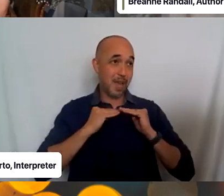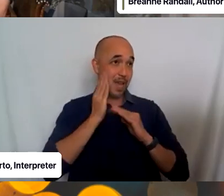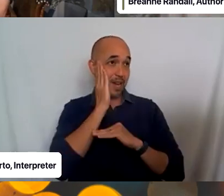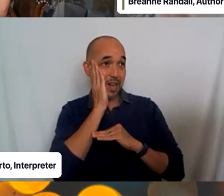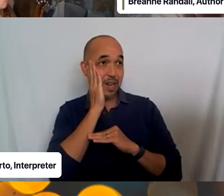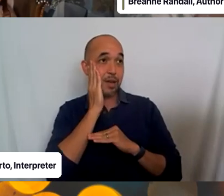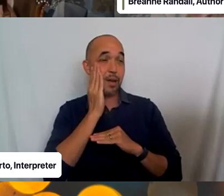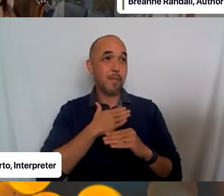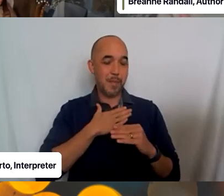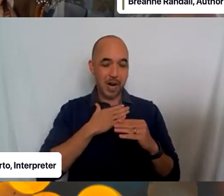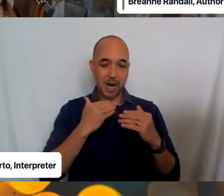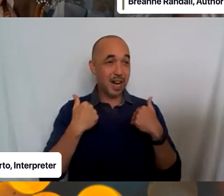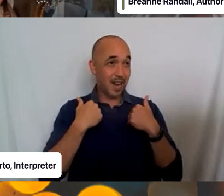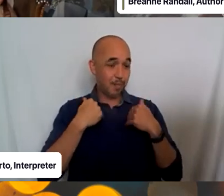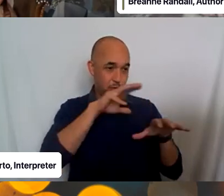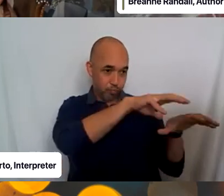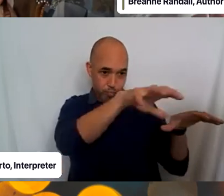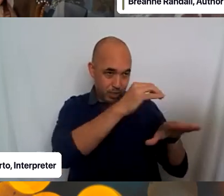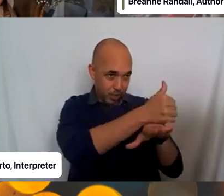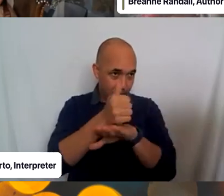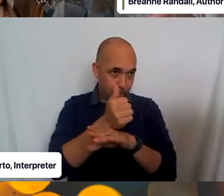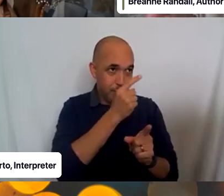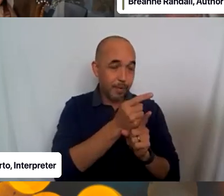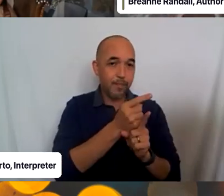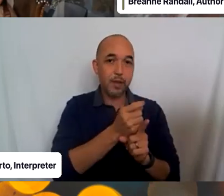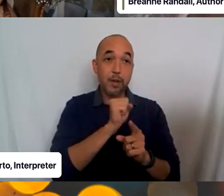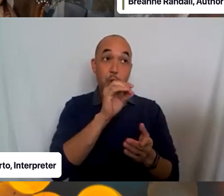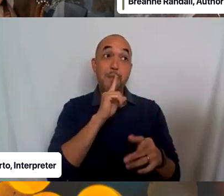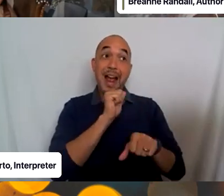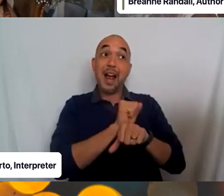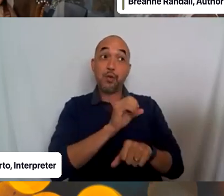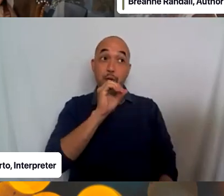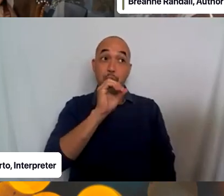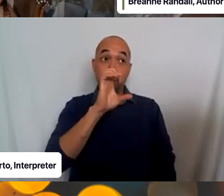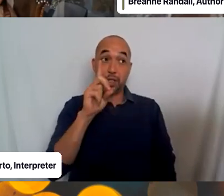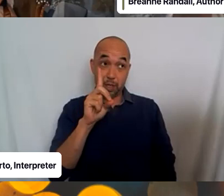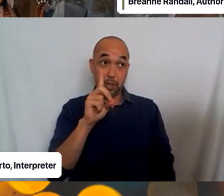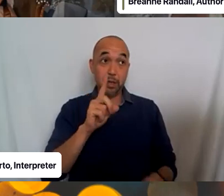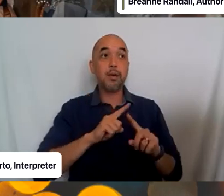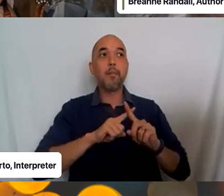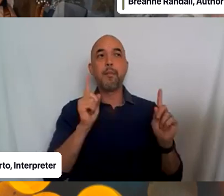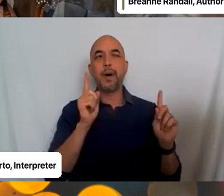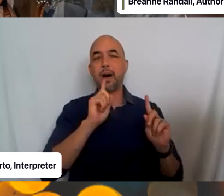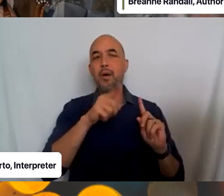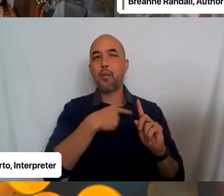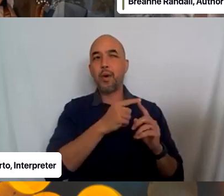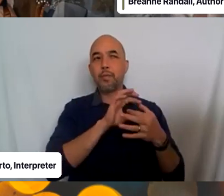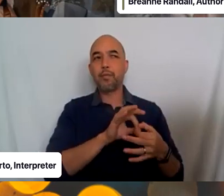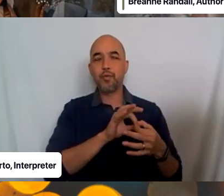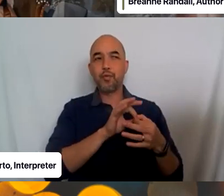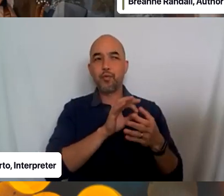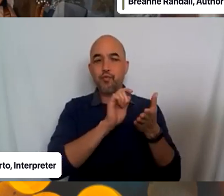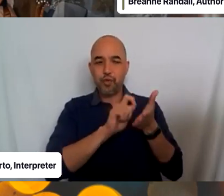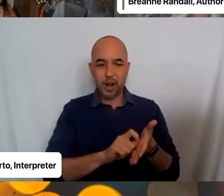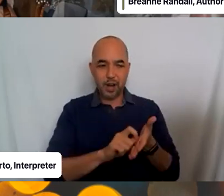morning. So that was me as a kid. And so I'm so incredibly OCD, but when it comes to writing, and I'm very ritualistic about